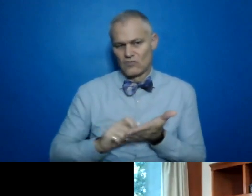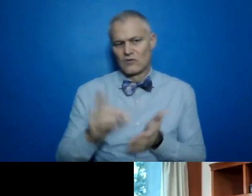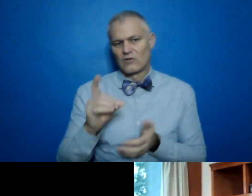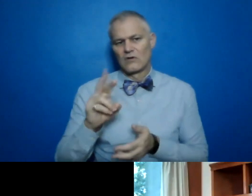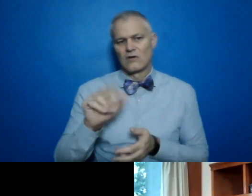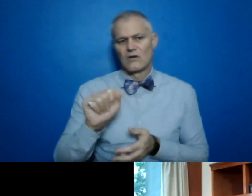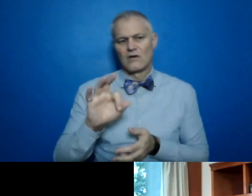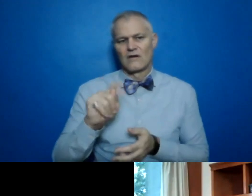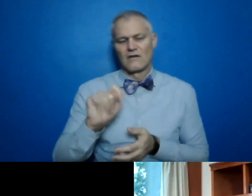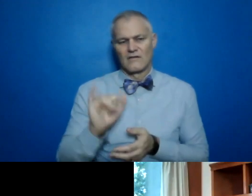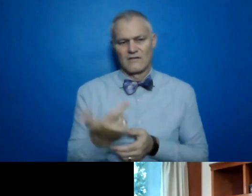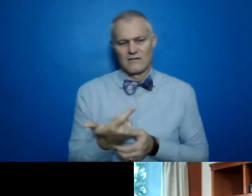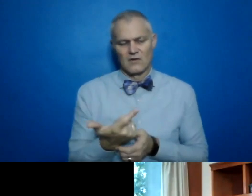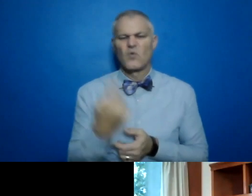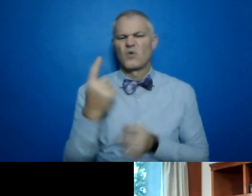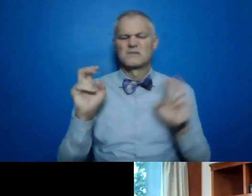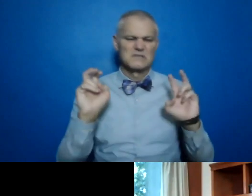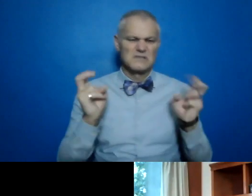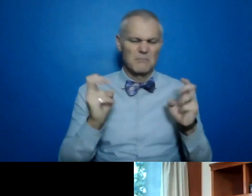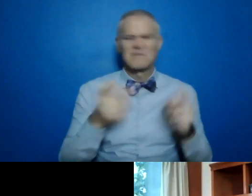one of the topics that comes up is always